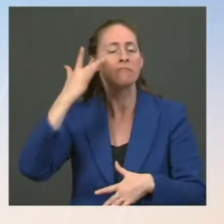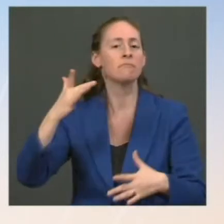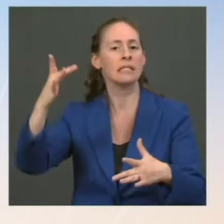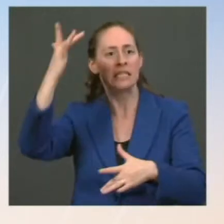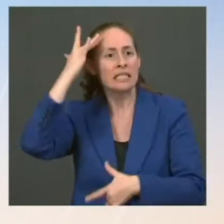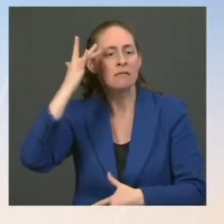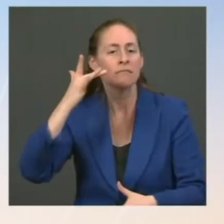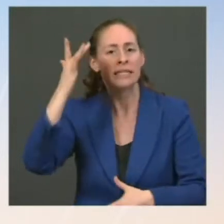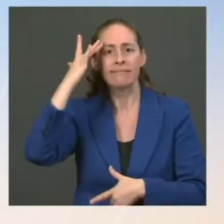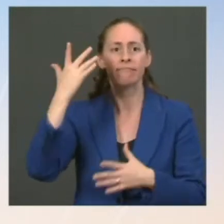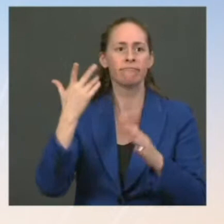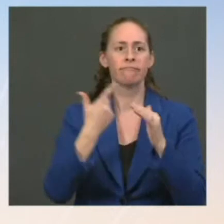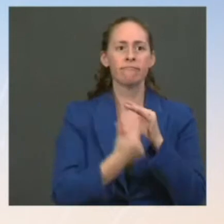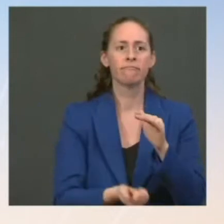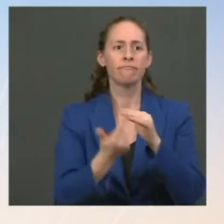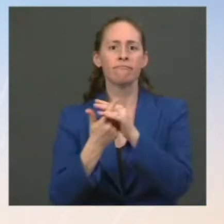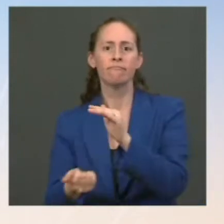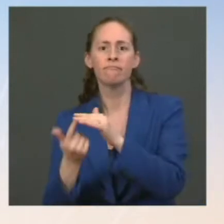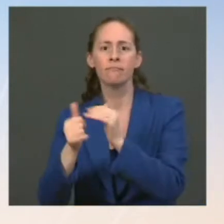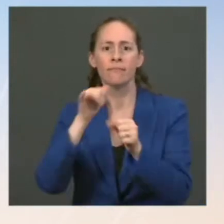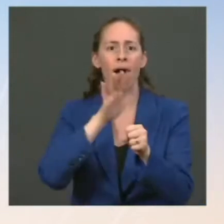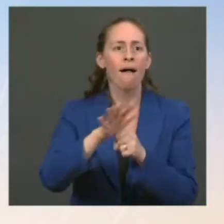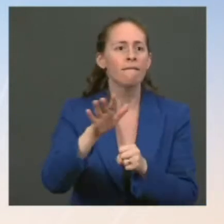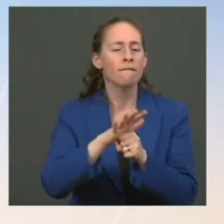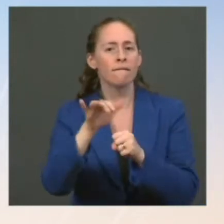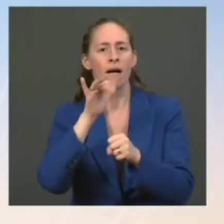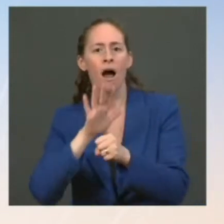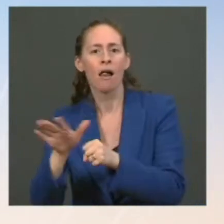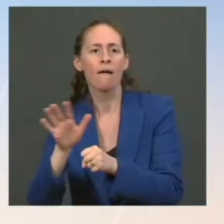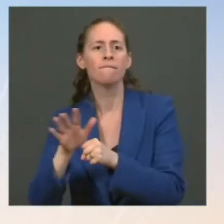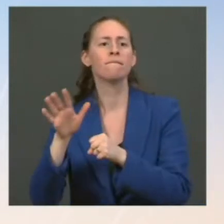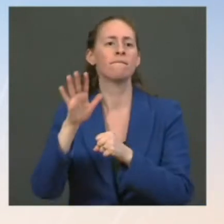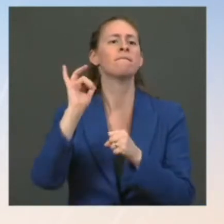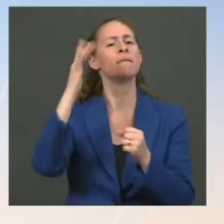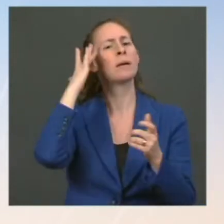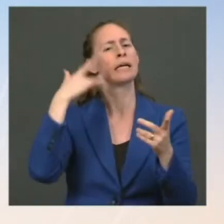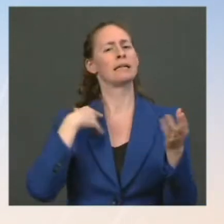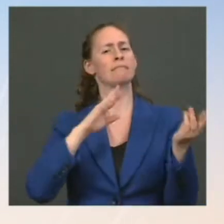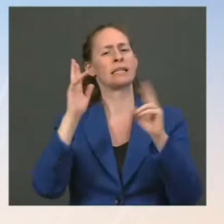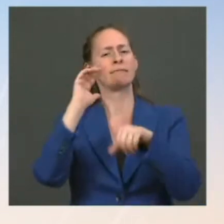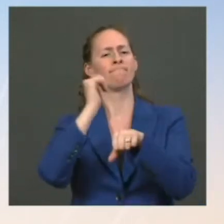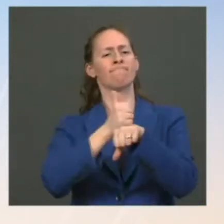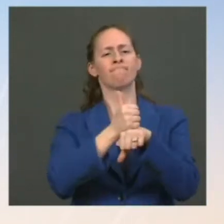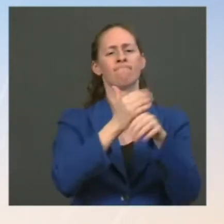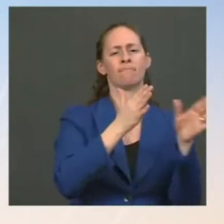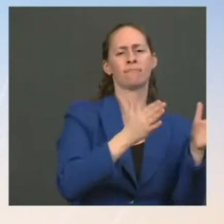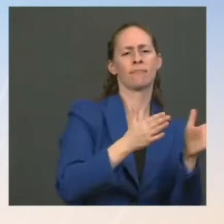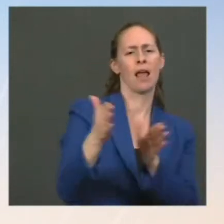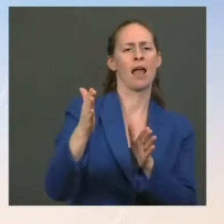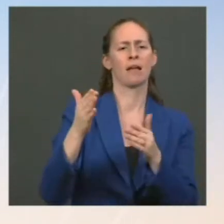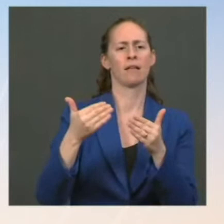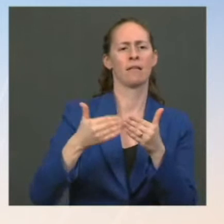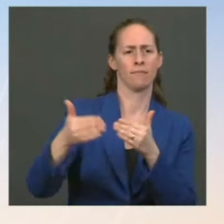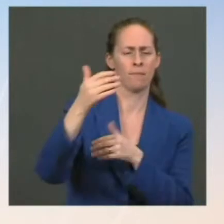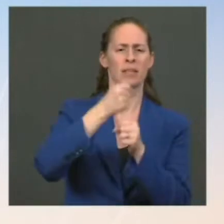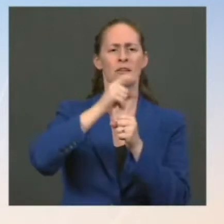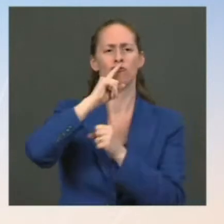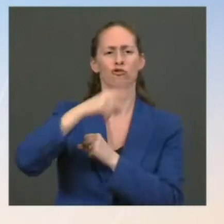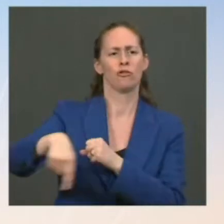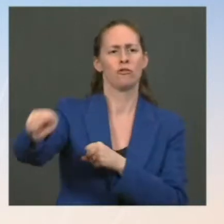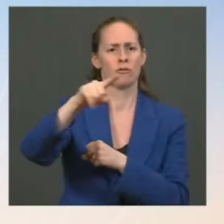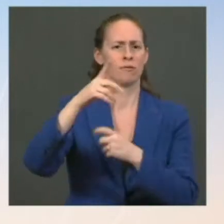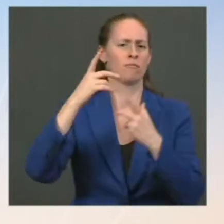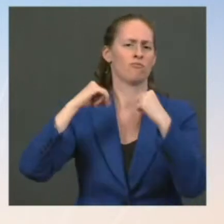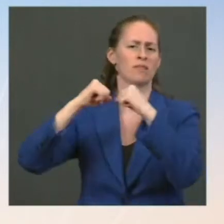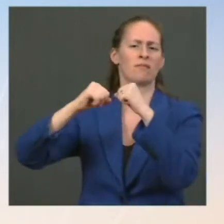course. So this was a step that was taken in order to address that, to create certainty for these healthcare workers and also these systems.